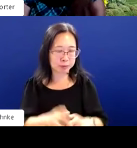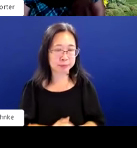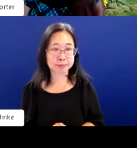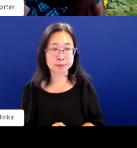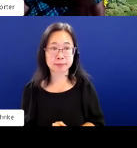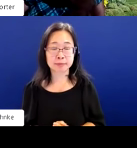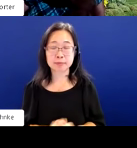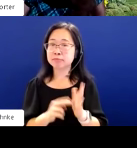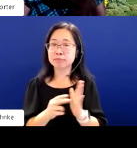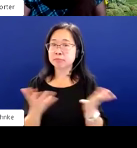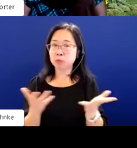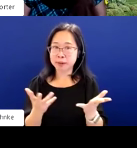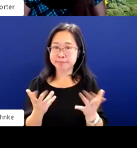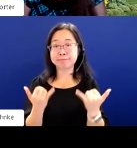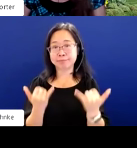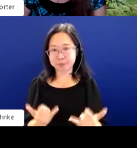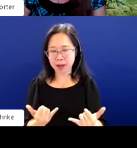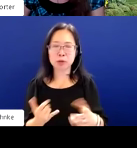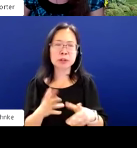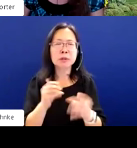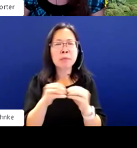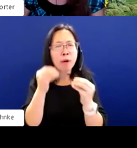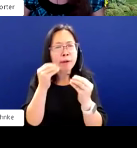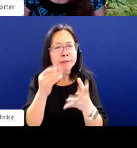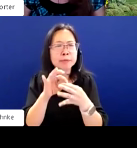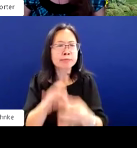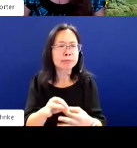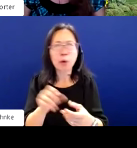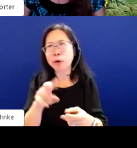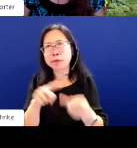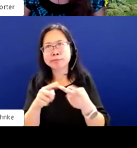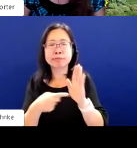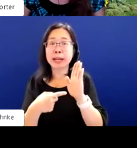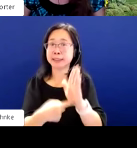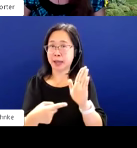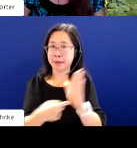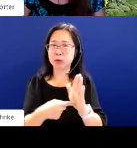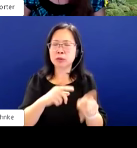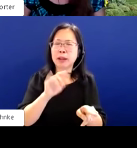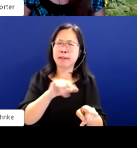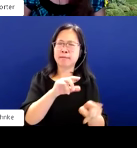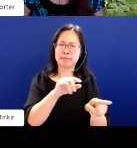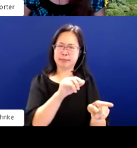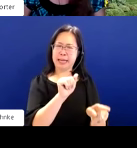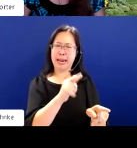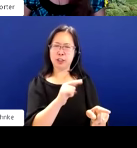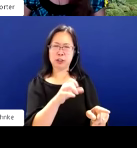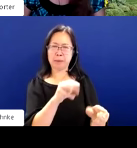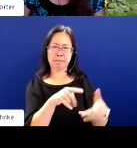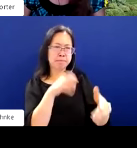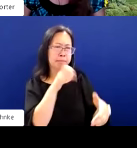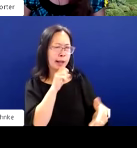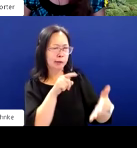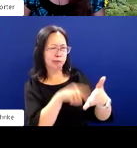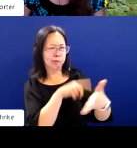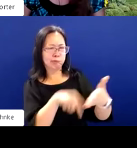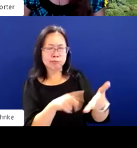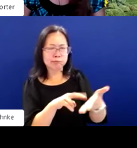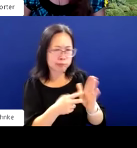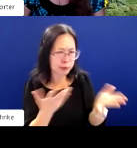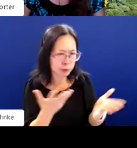So here's some information or examples of different forms of ageism. So we can think about ageism in